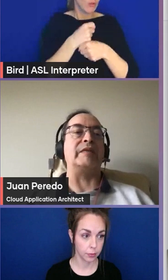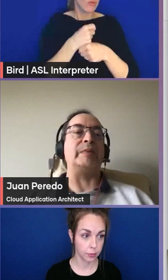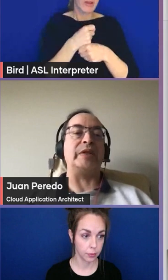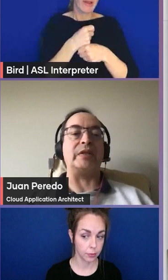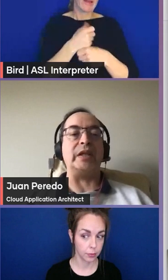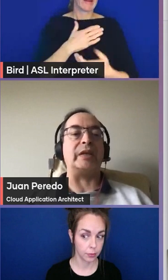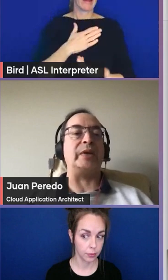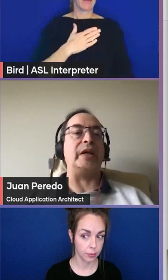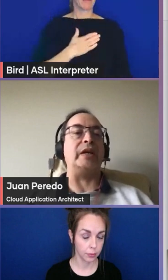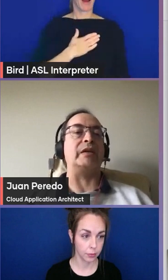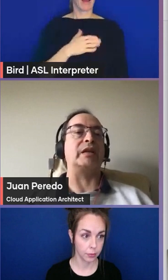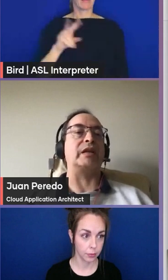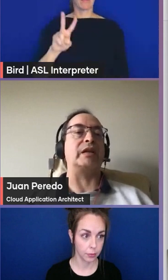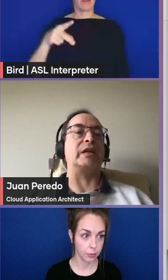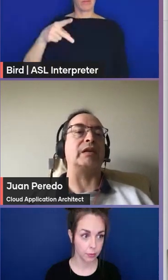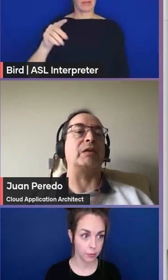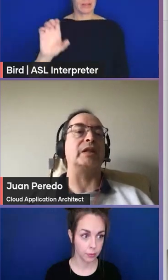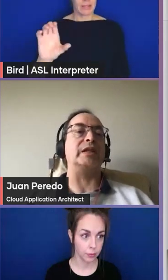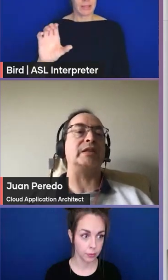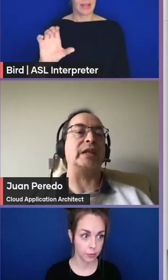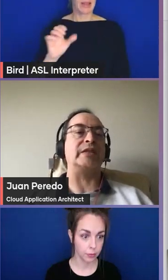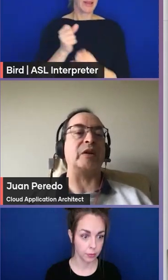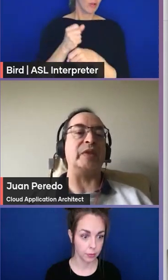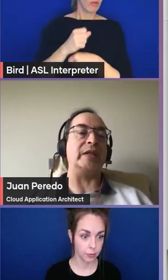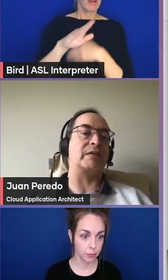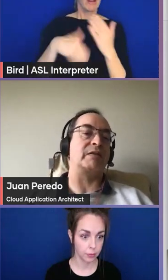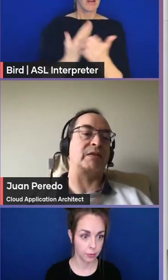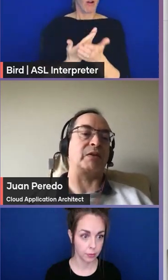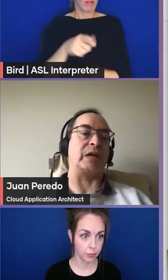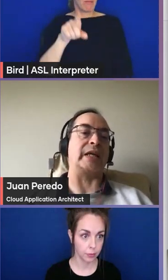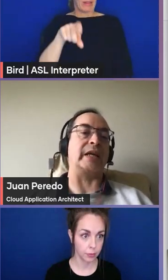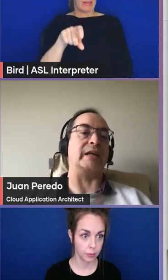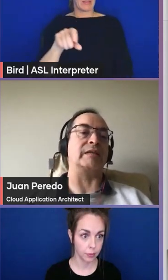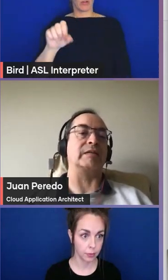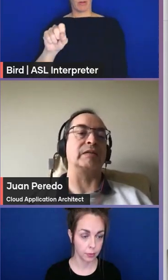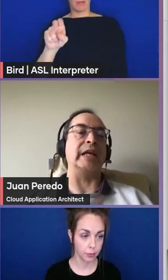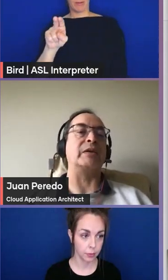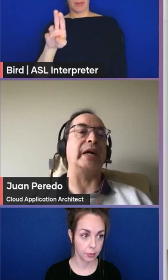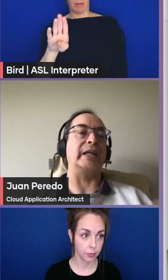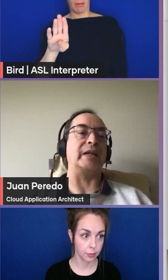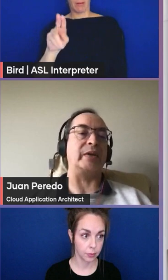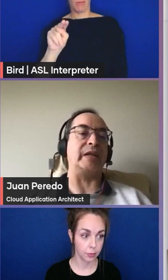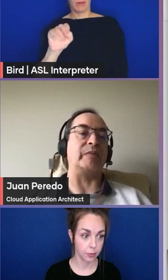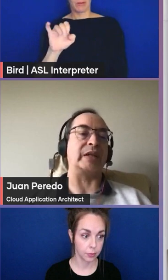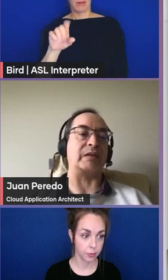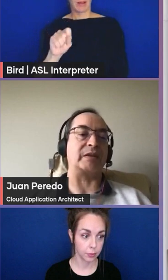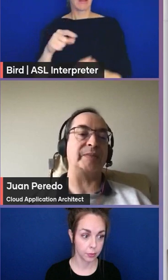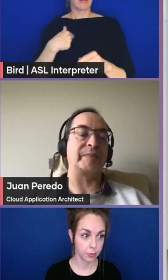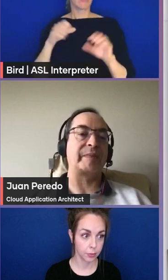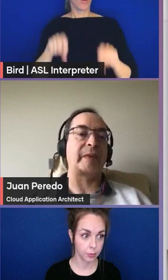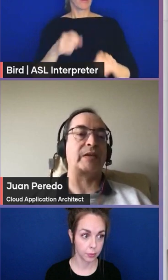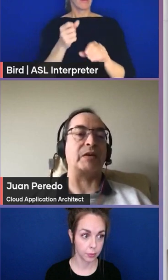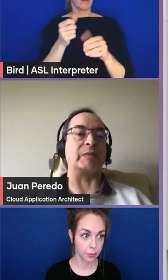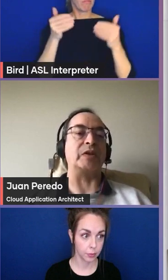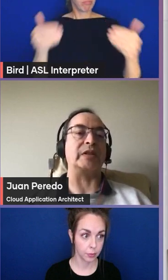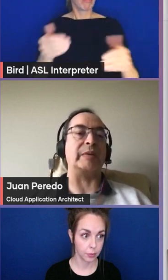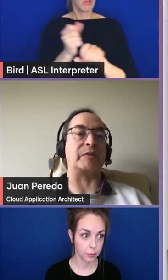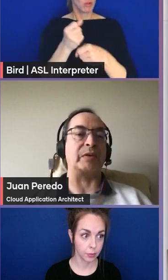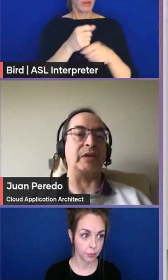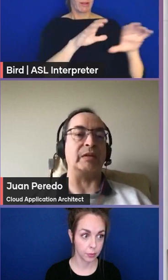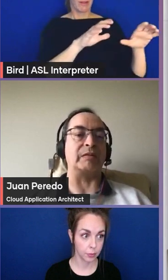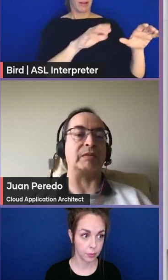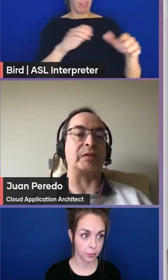my VPC, creating all the necessary subnets so I can then go ahead and create my cluster. So I'm going to